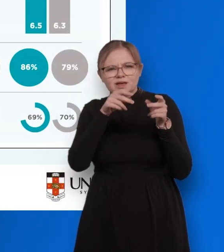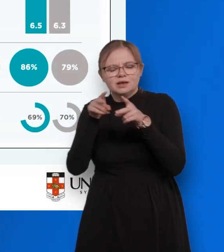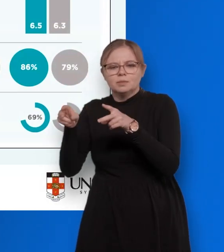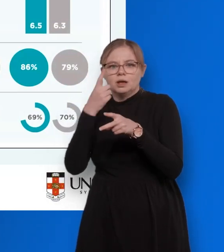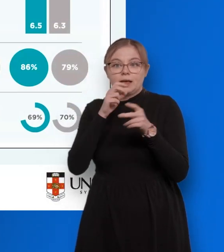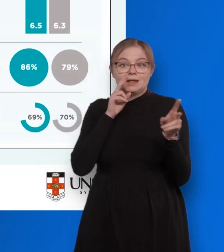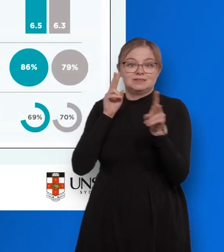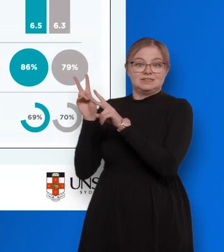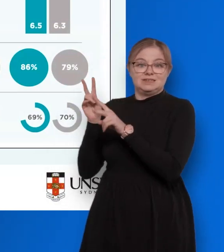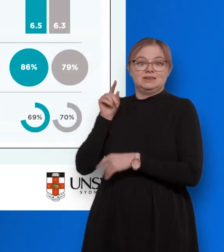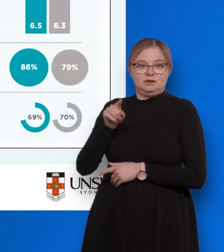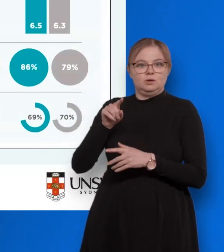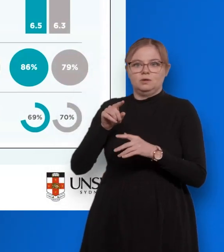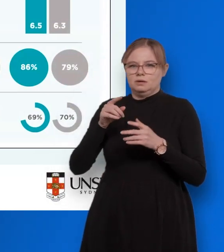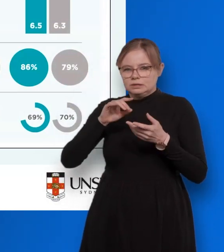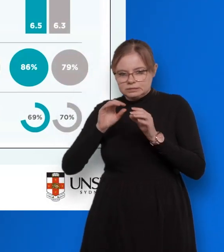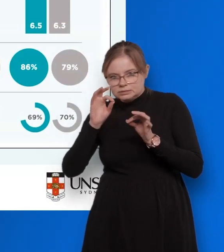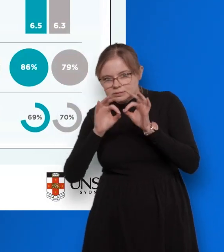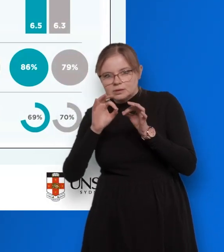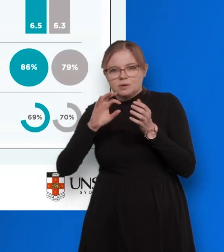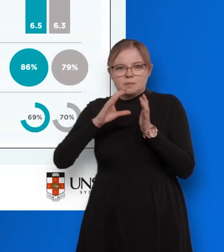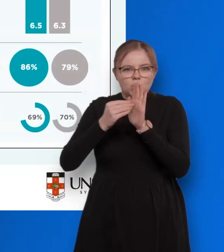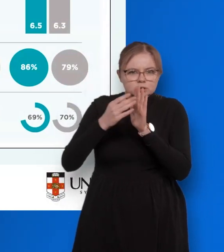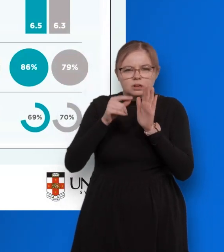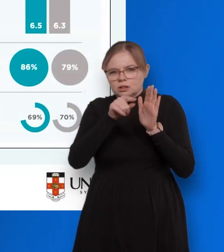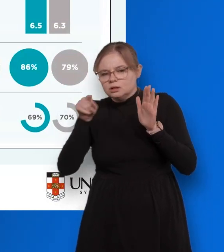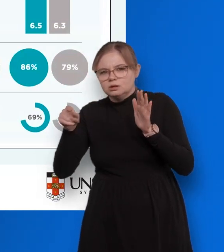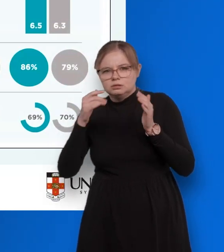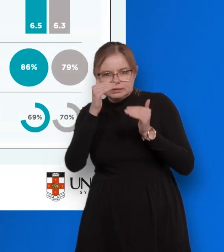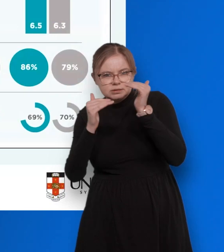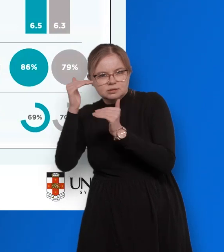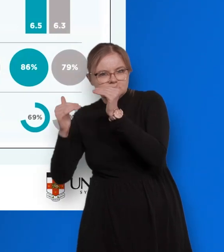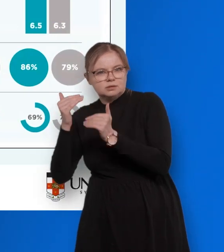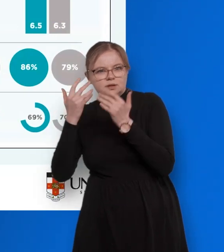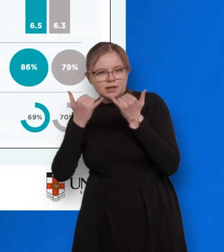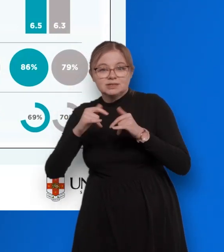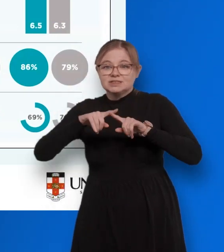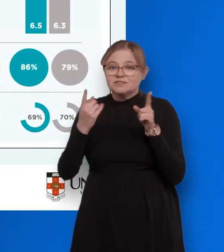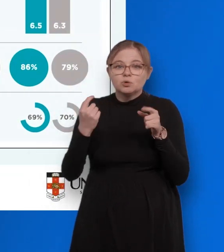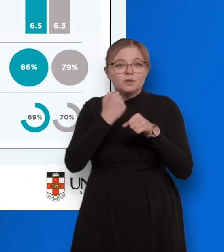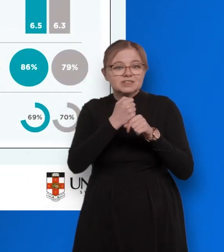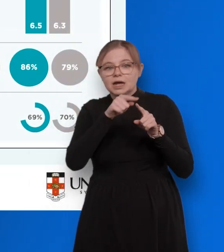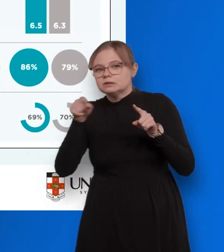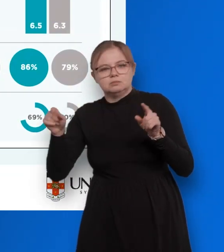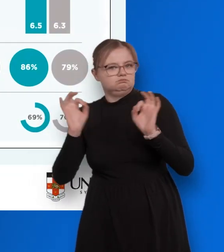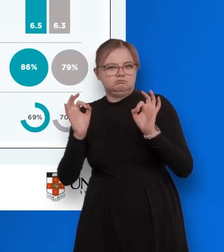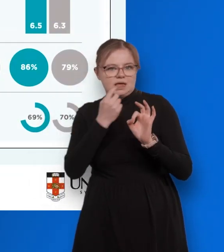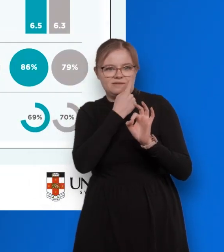and we did all the modeling to test whether these are different across gender, and found no evidence for